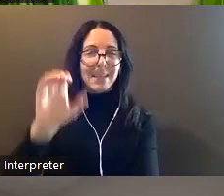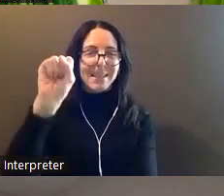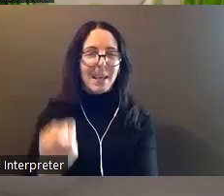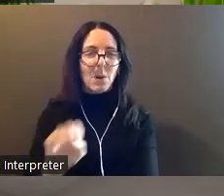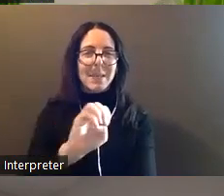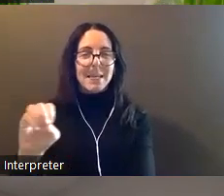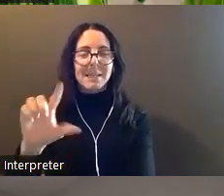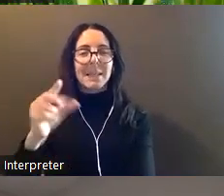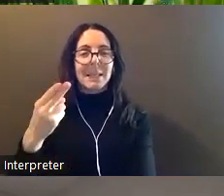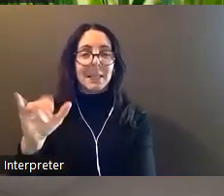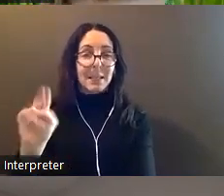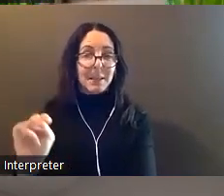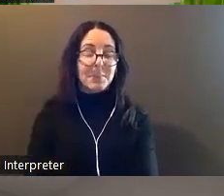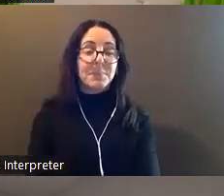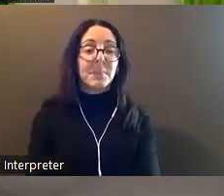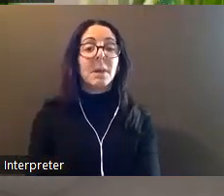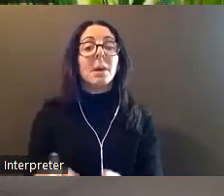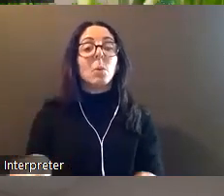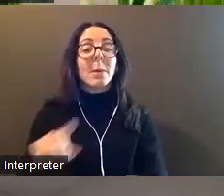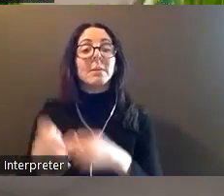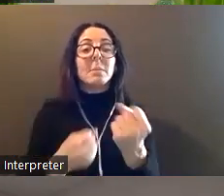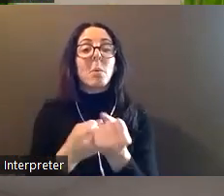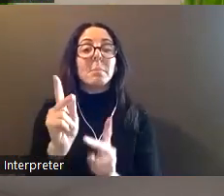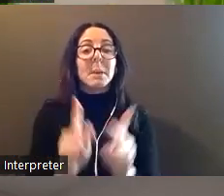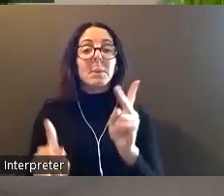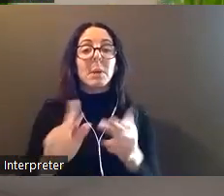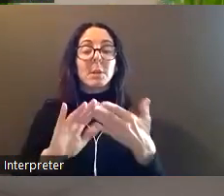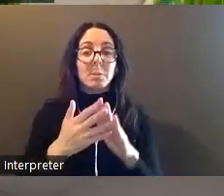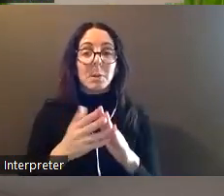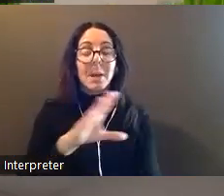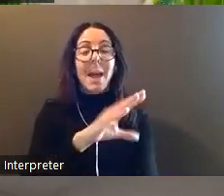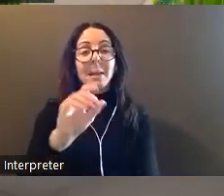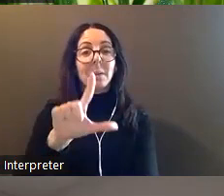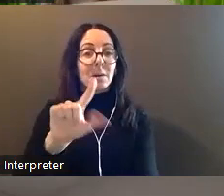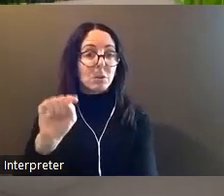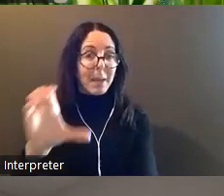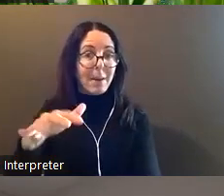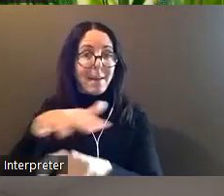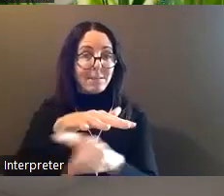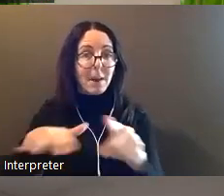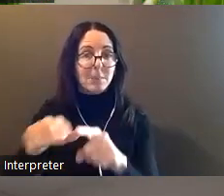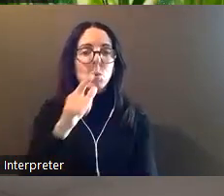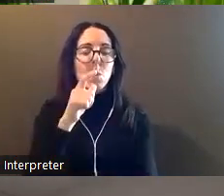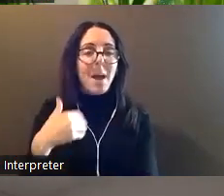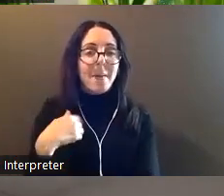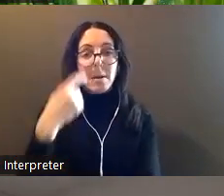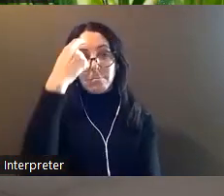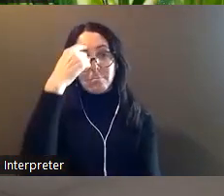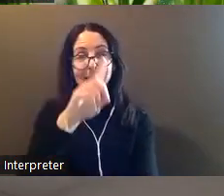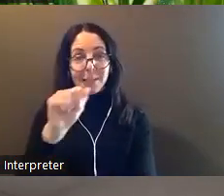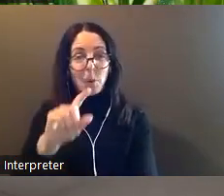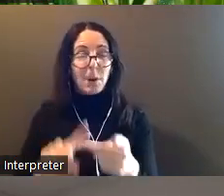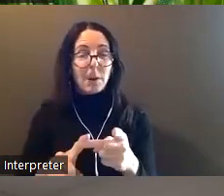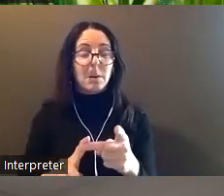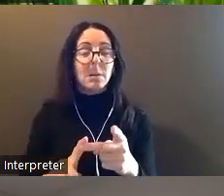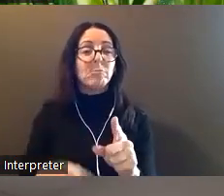Lynn. We support people in the community and long-term care environments who live with cognitive disorders, late